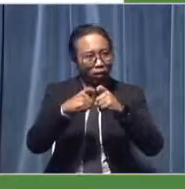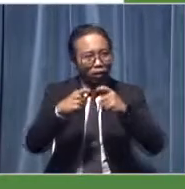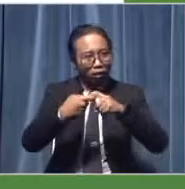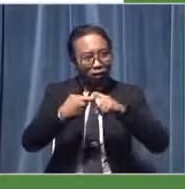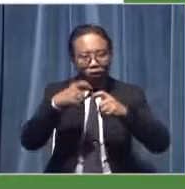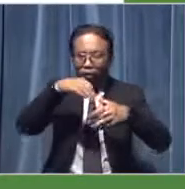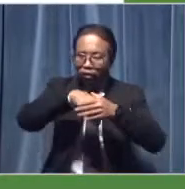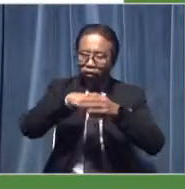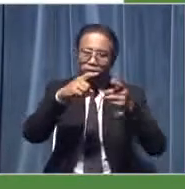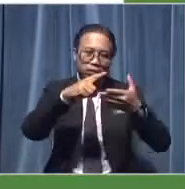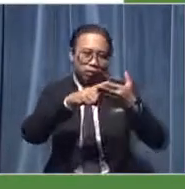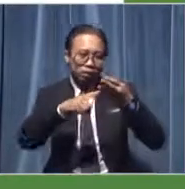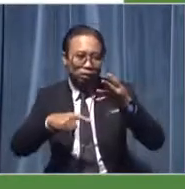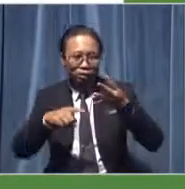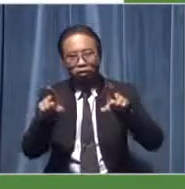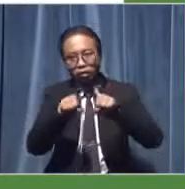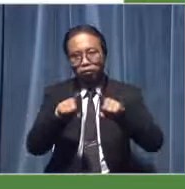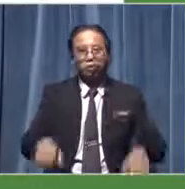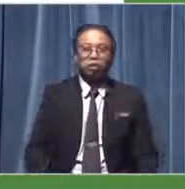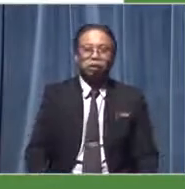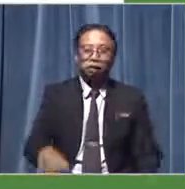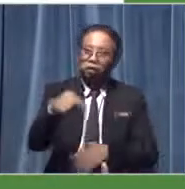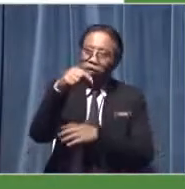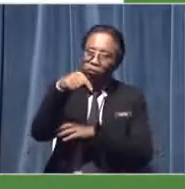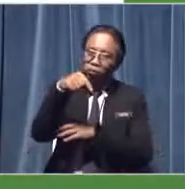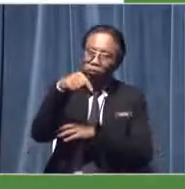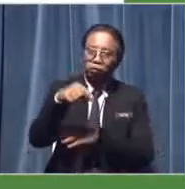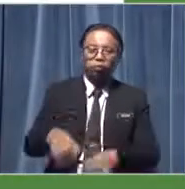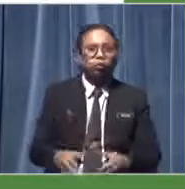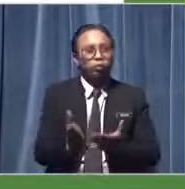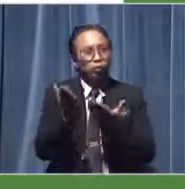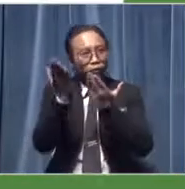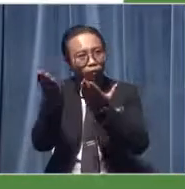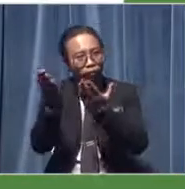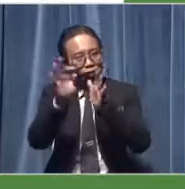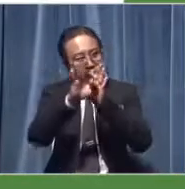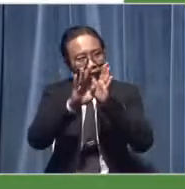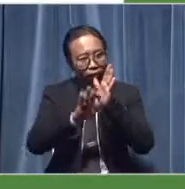same. Q equals Q1 equals Q2.